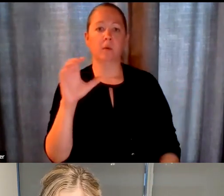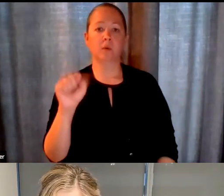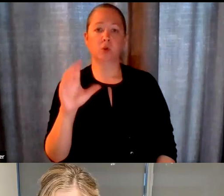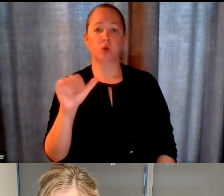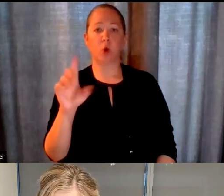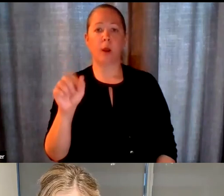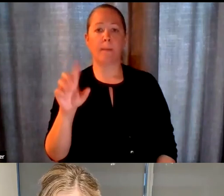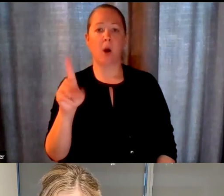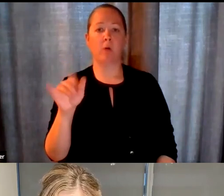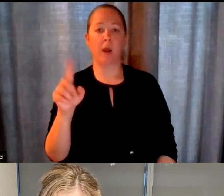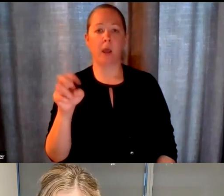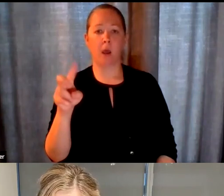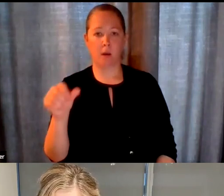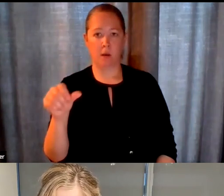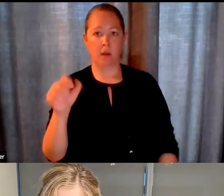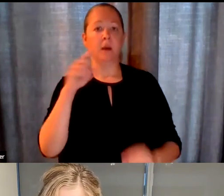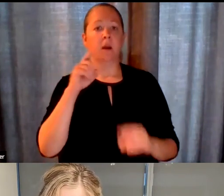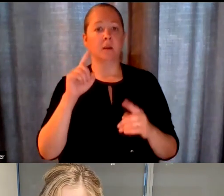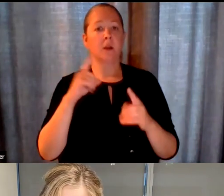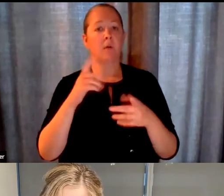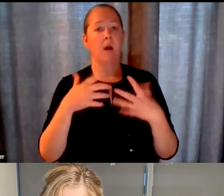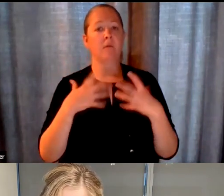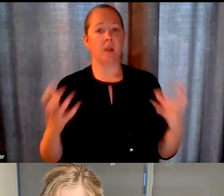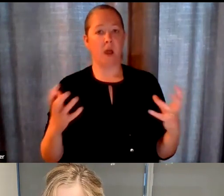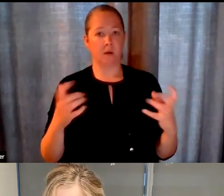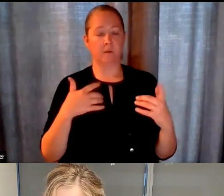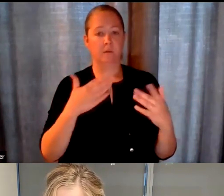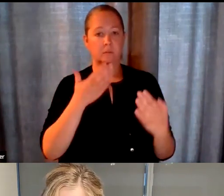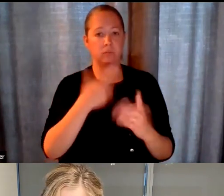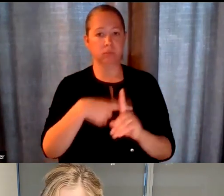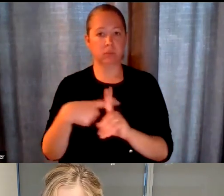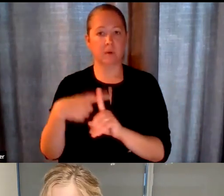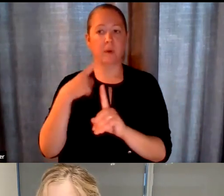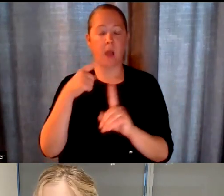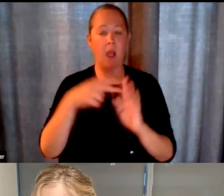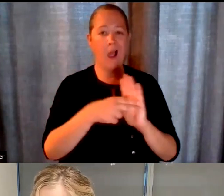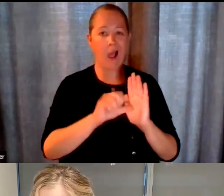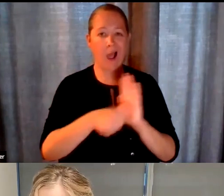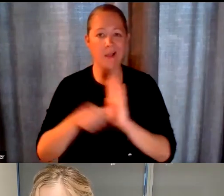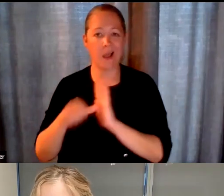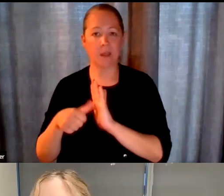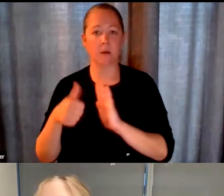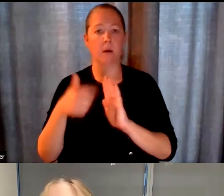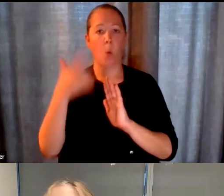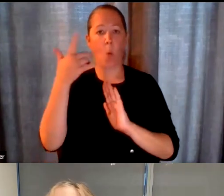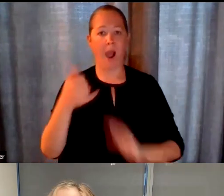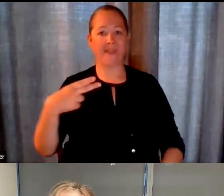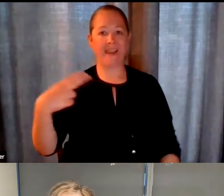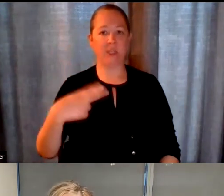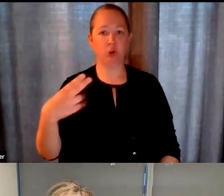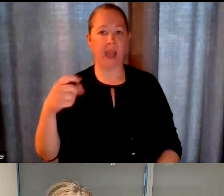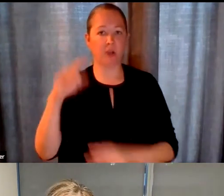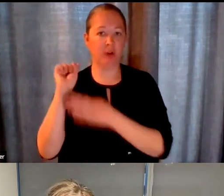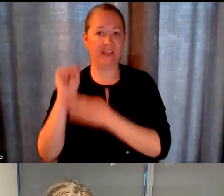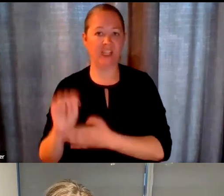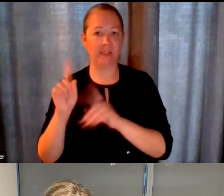wonderful job in a lot of areas, but I think something that she does really well is highlighting why this history and tradition test is frightening.